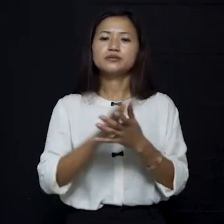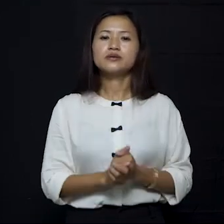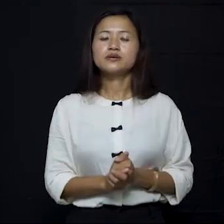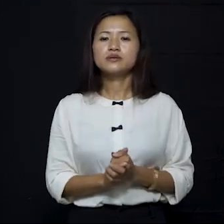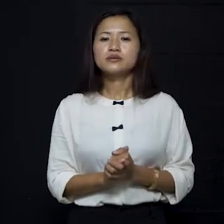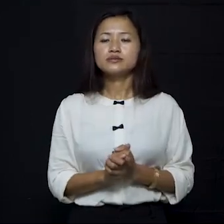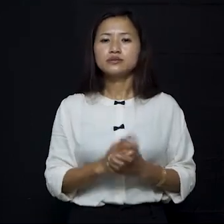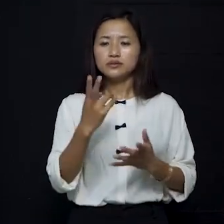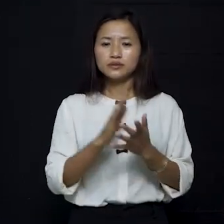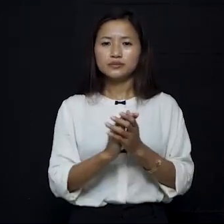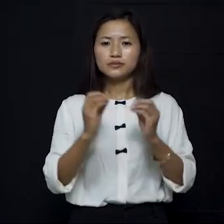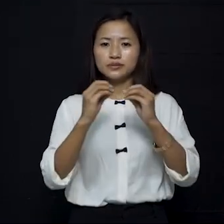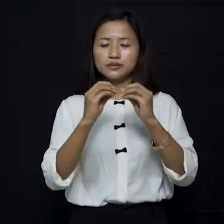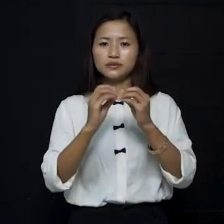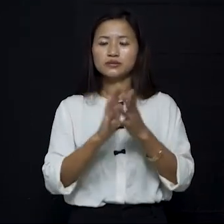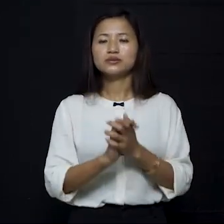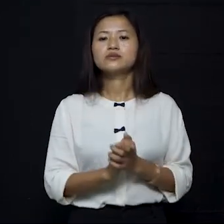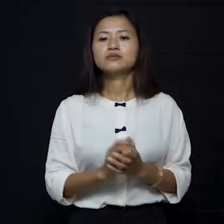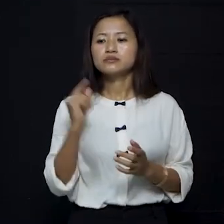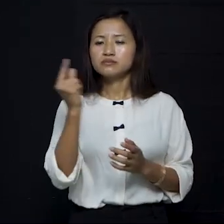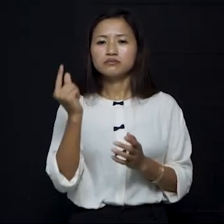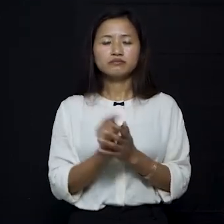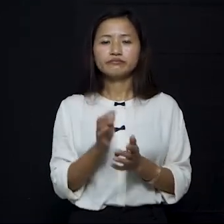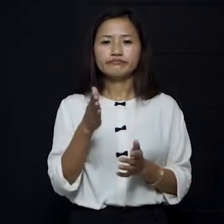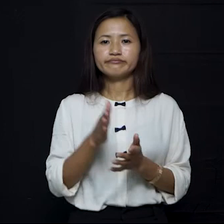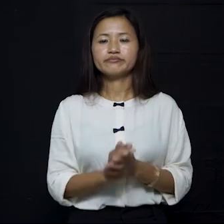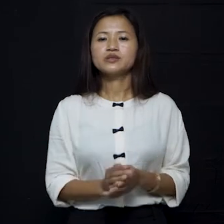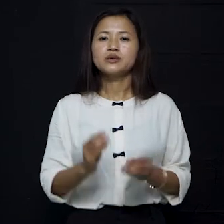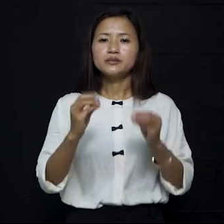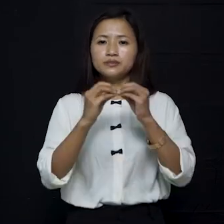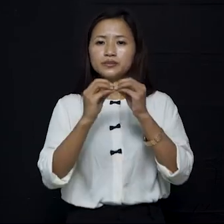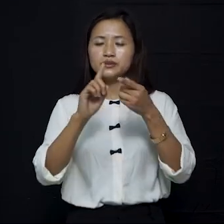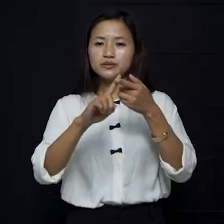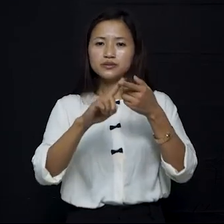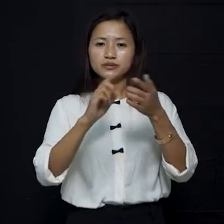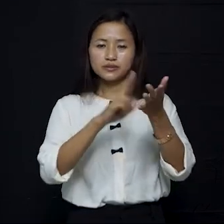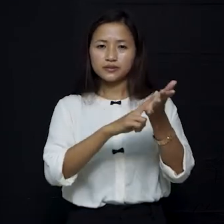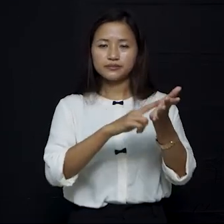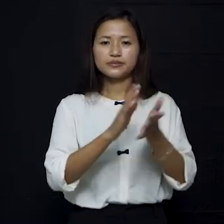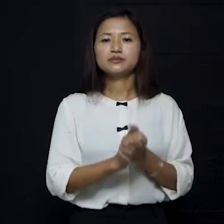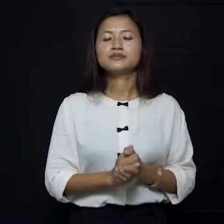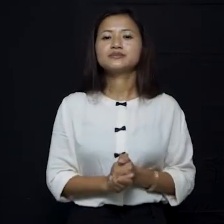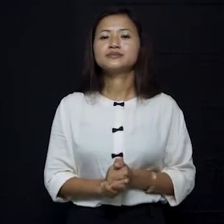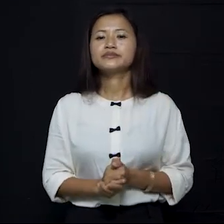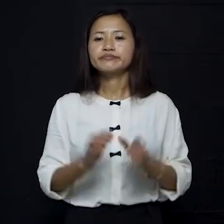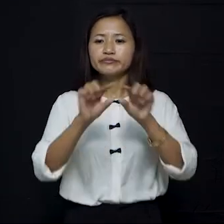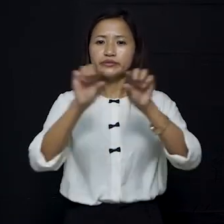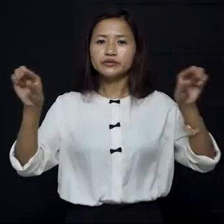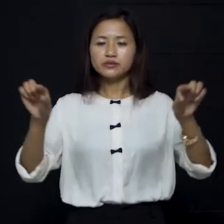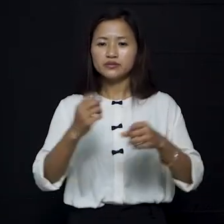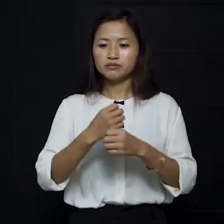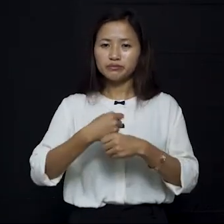B-E-E-N. Do not use B-E-I-N-G, because that will bring a totally different meaning to your sentence, making